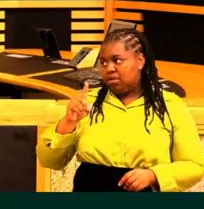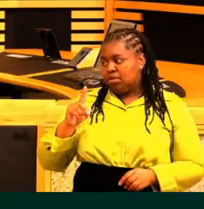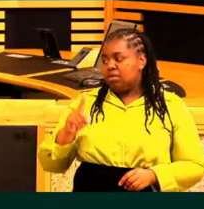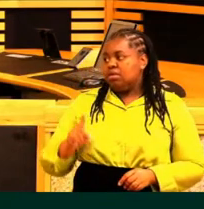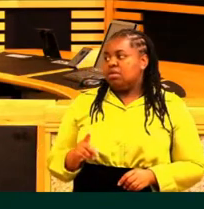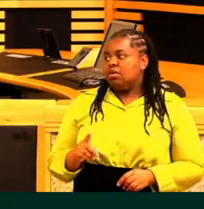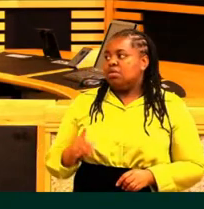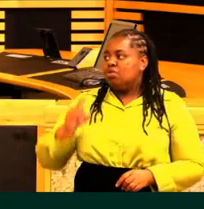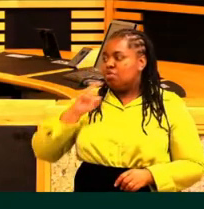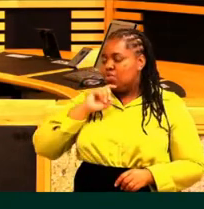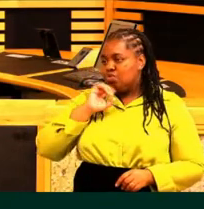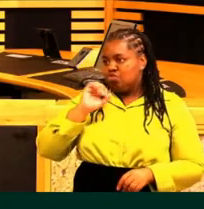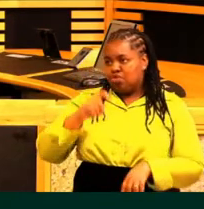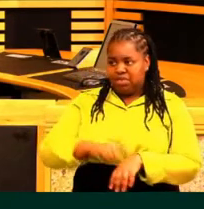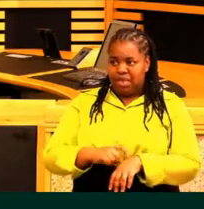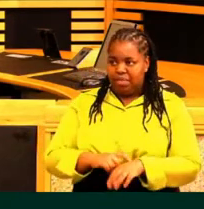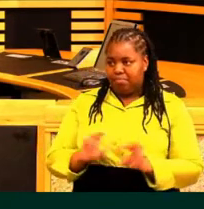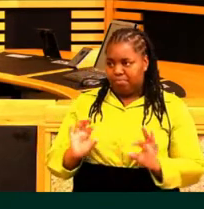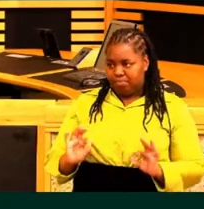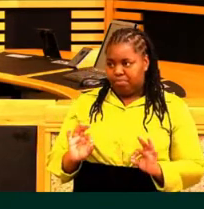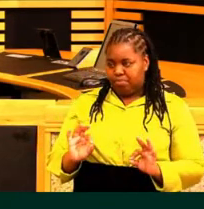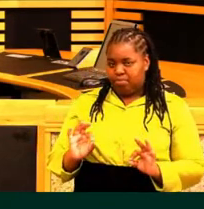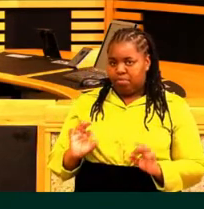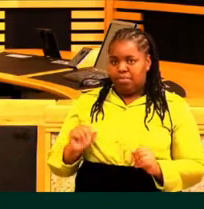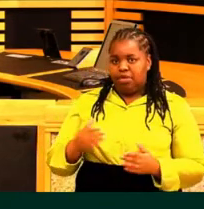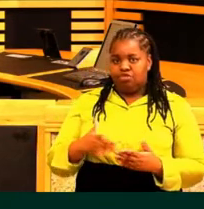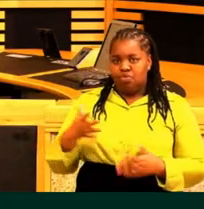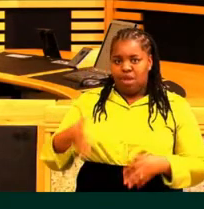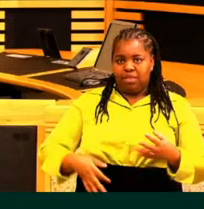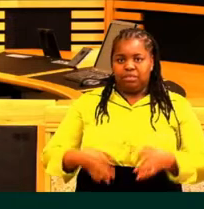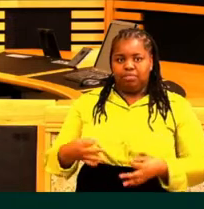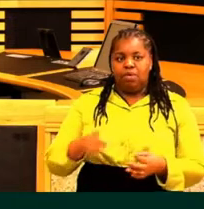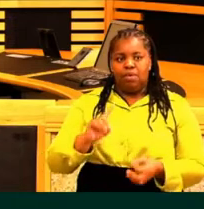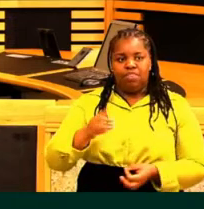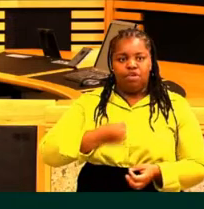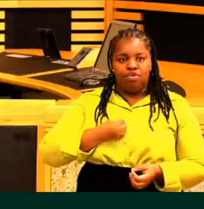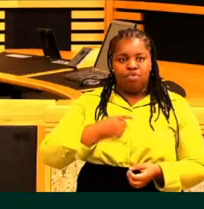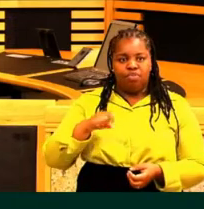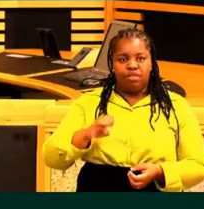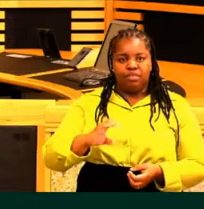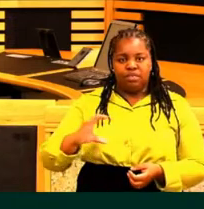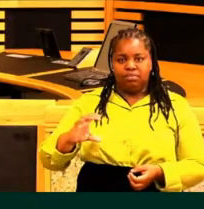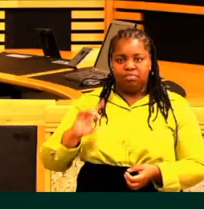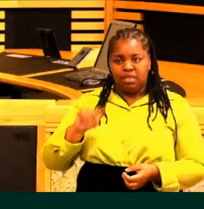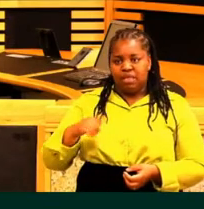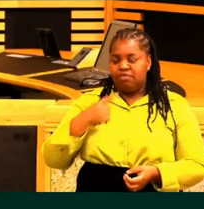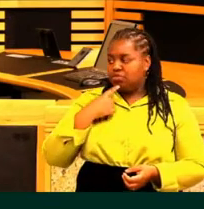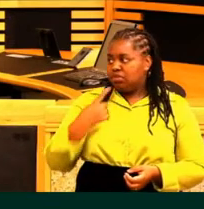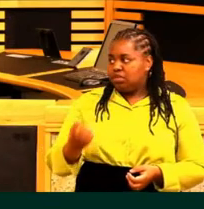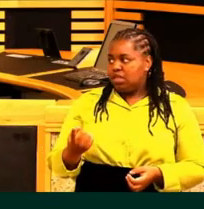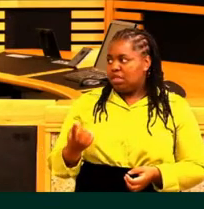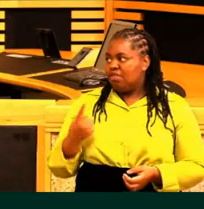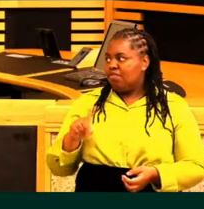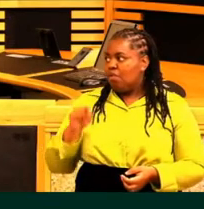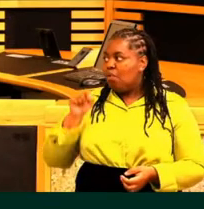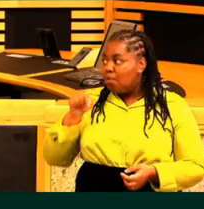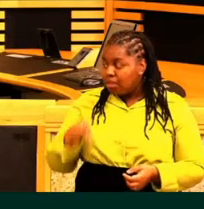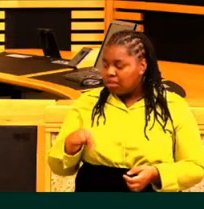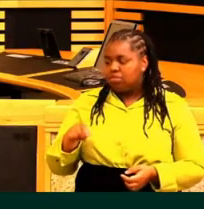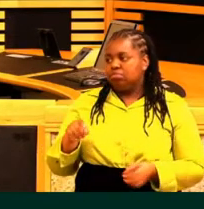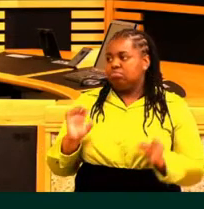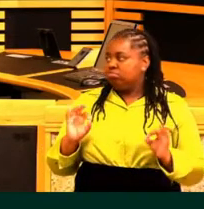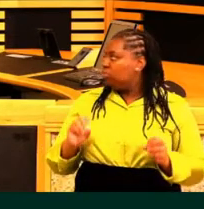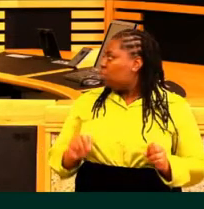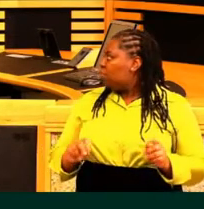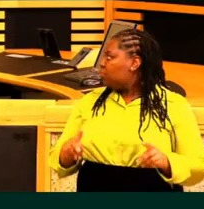use it wisely and Peg to the legislature what the Youth of the Eastern Cape have to say for this is the great